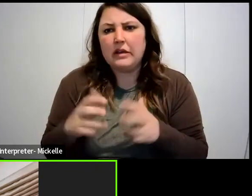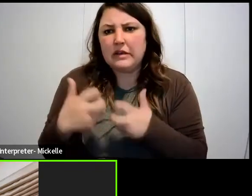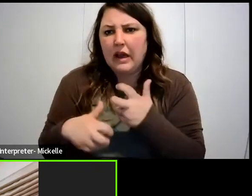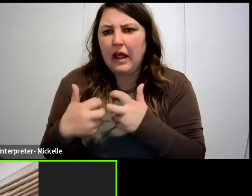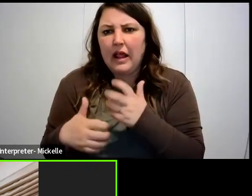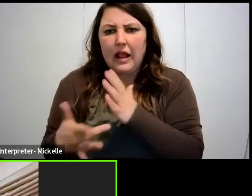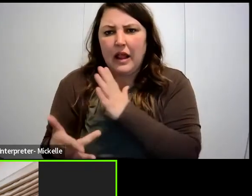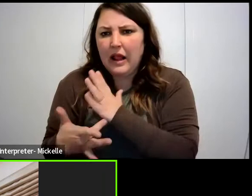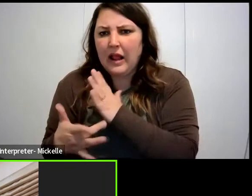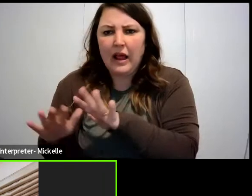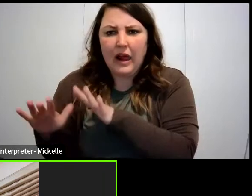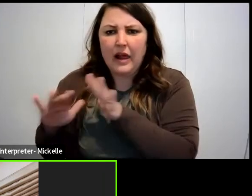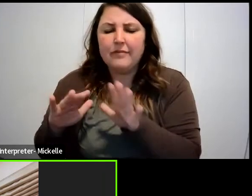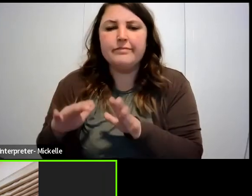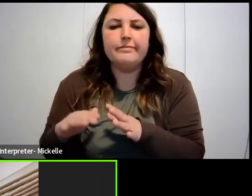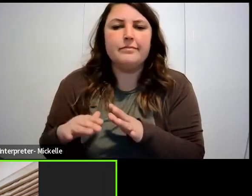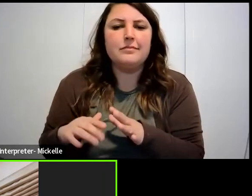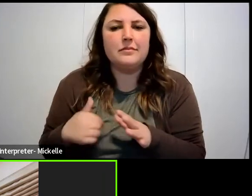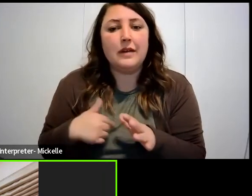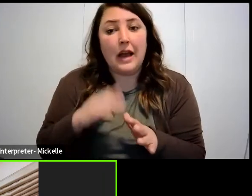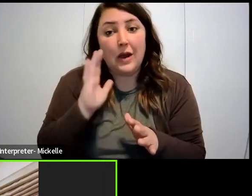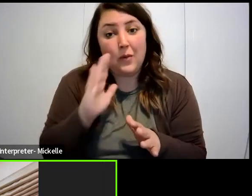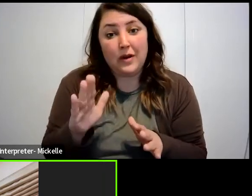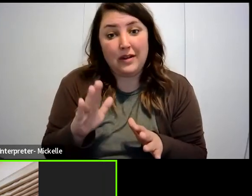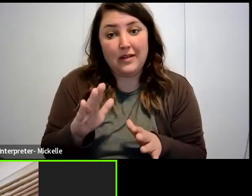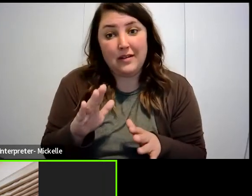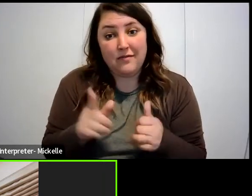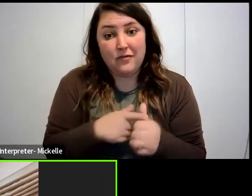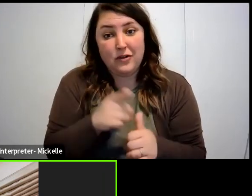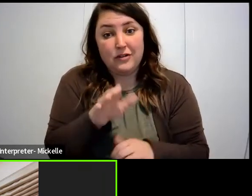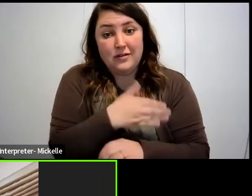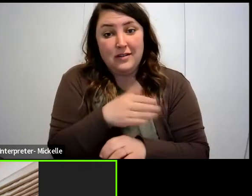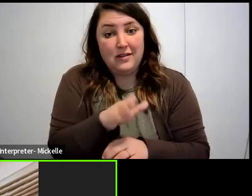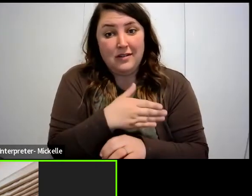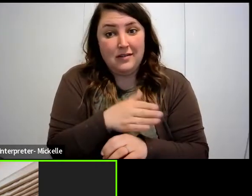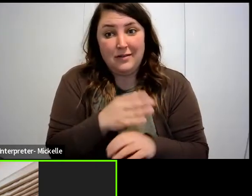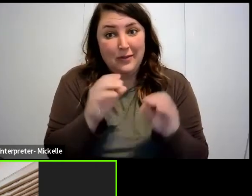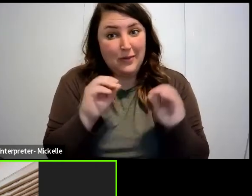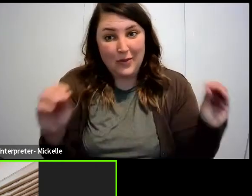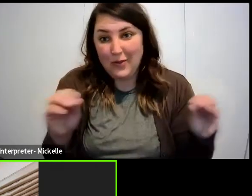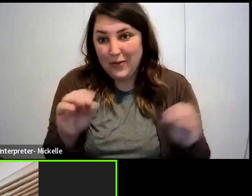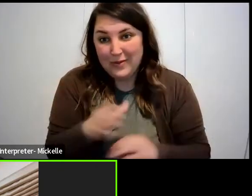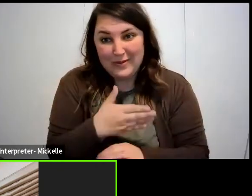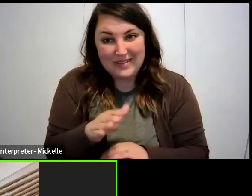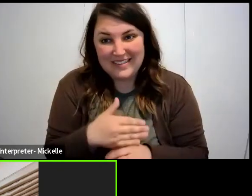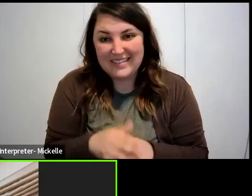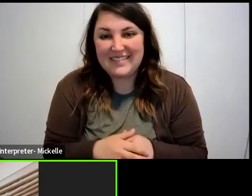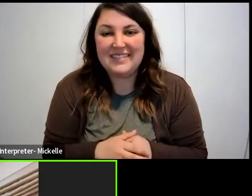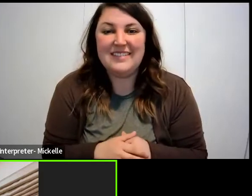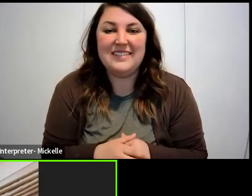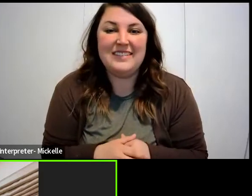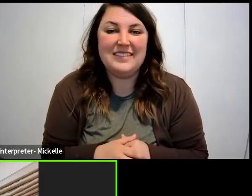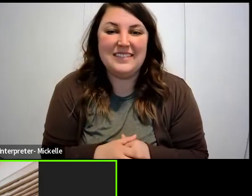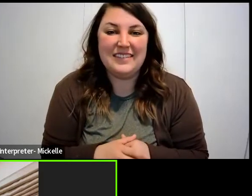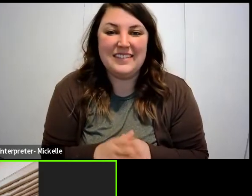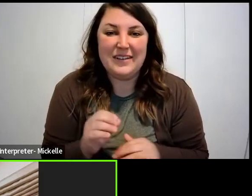for some reason. So I'll be performing the first song a cappella. Okay.